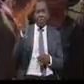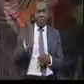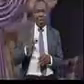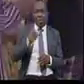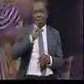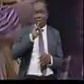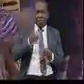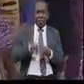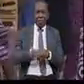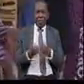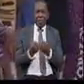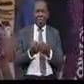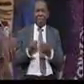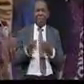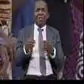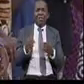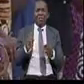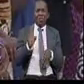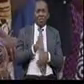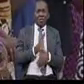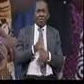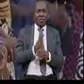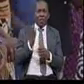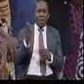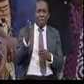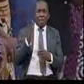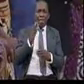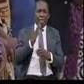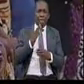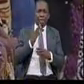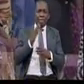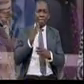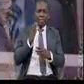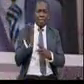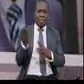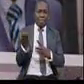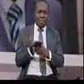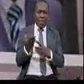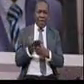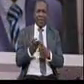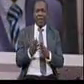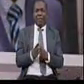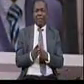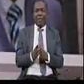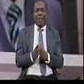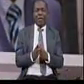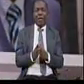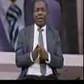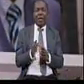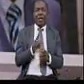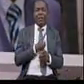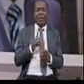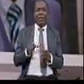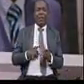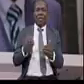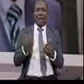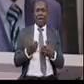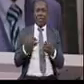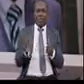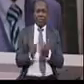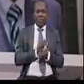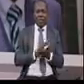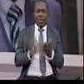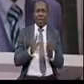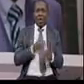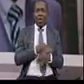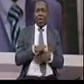And I want to say it by way of assertion that God has broken all the walls of perdition and all the walls of denominational barriers, and so